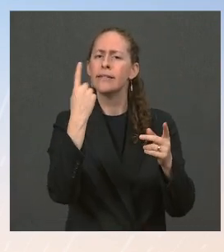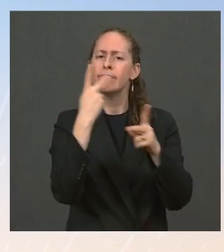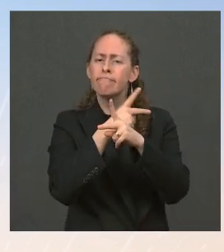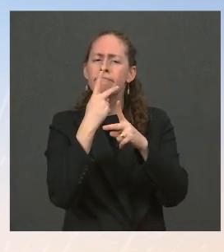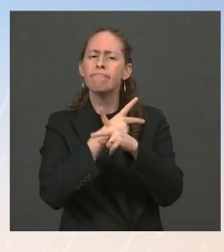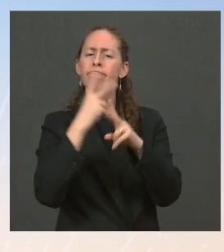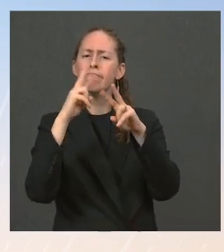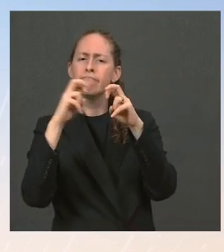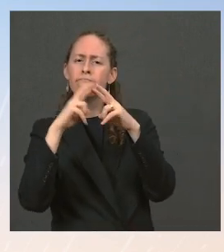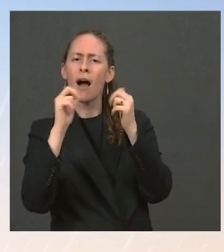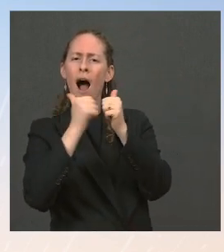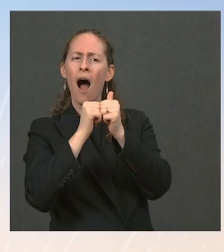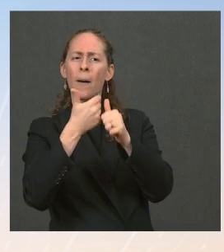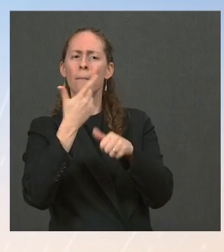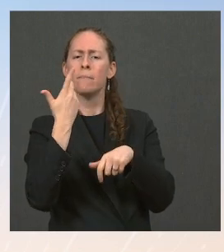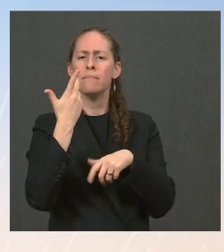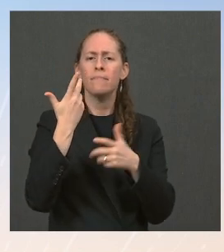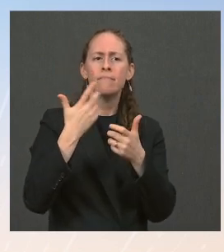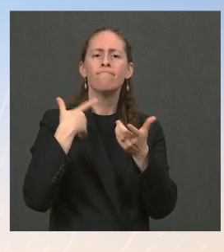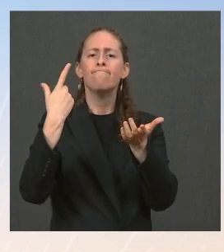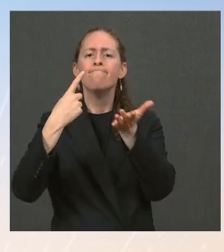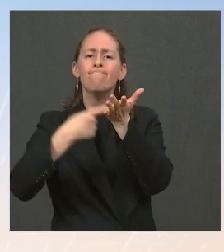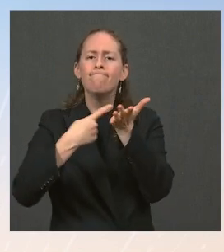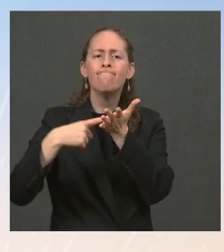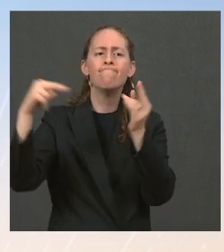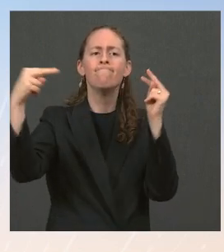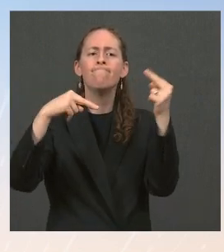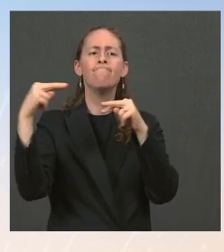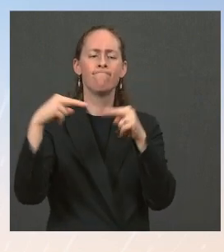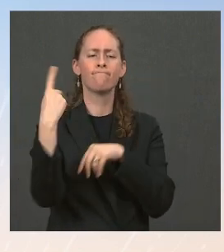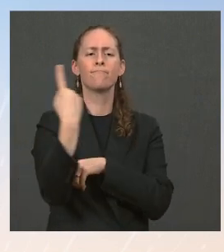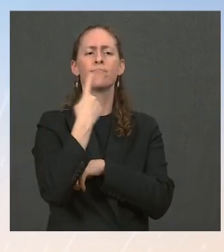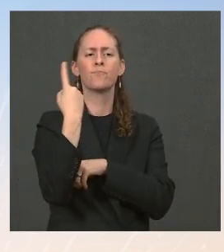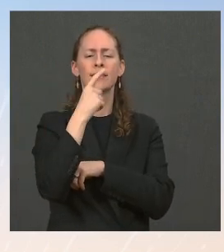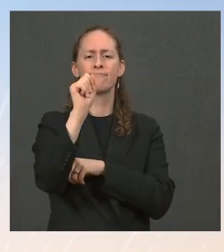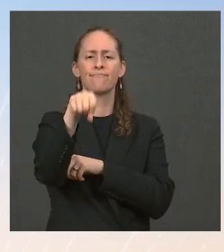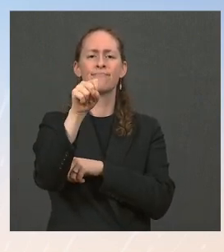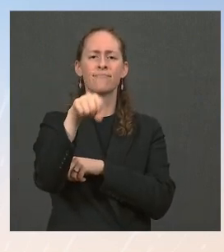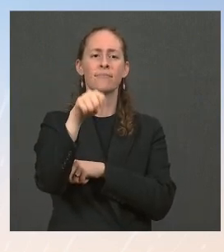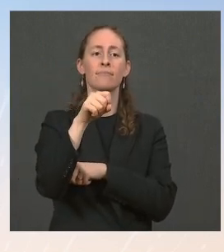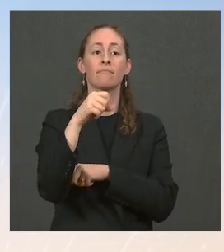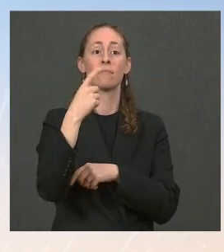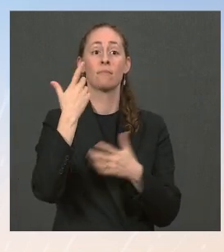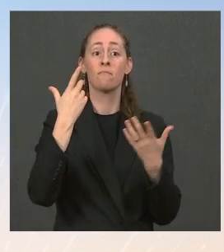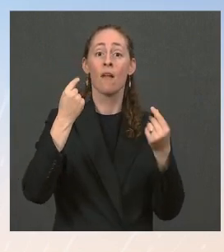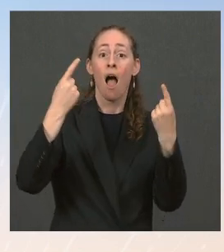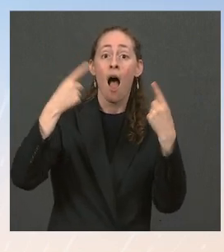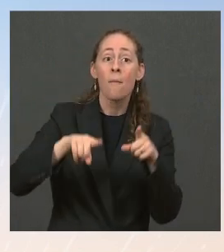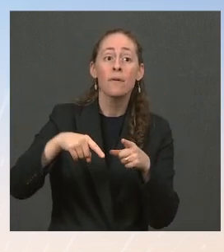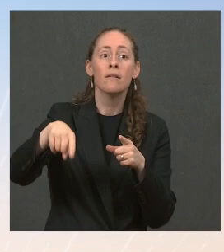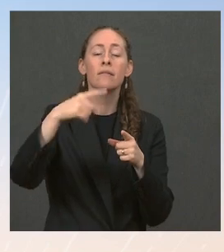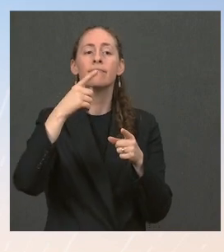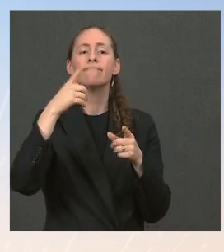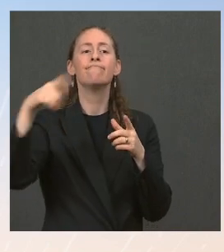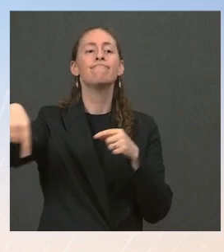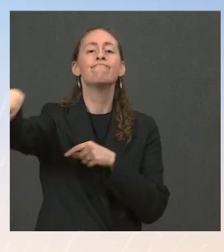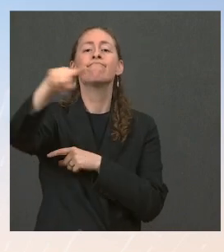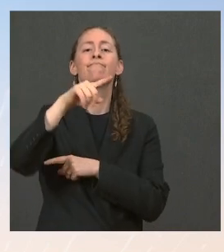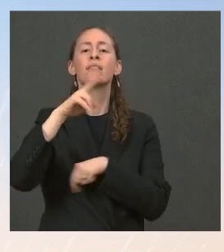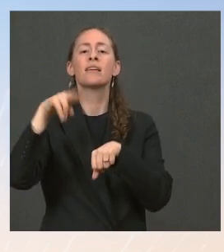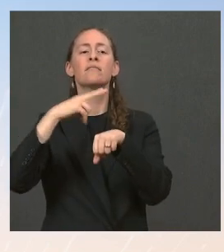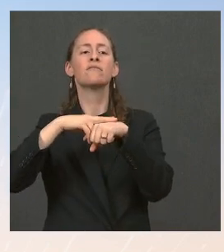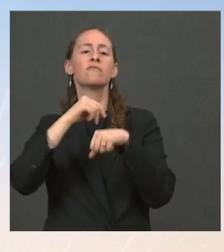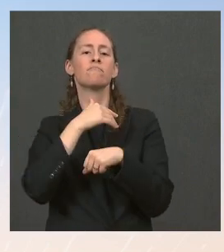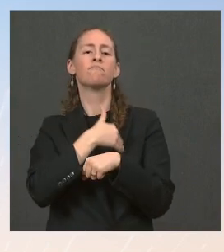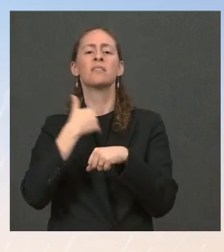we do consultations. And certainly they'll apply, and that part of that happens through conversations with members of his national security team, and we'll work